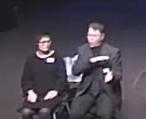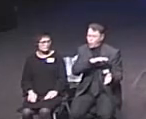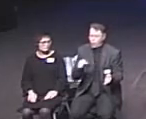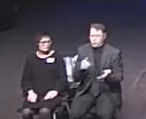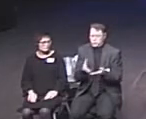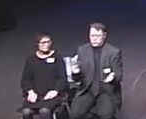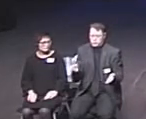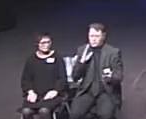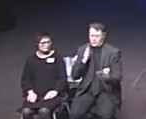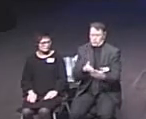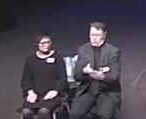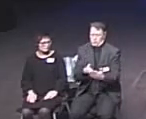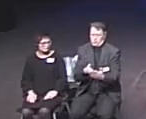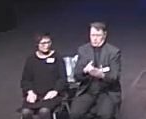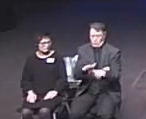museum, is